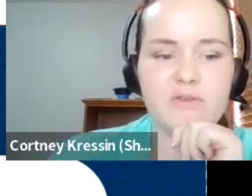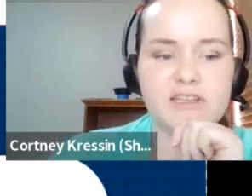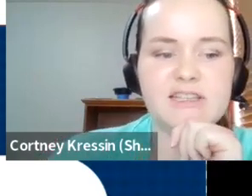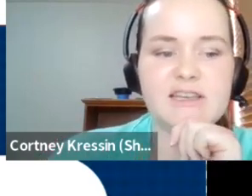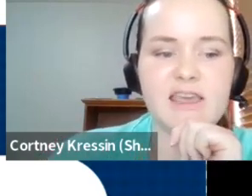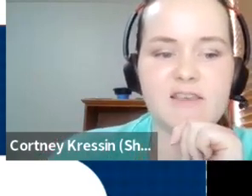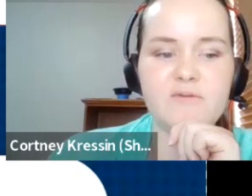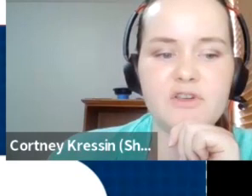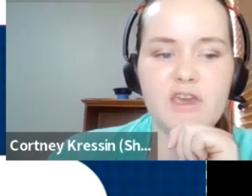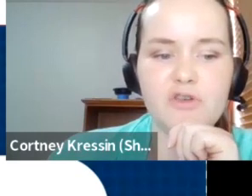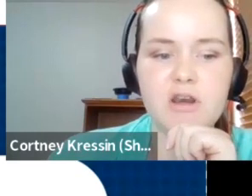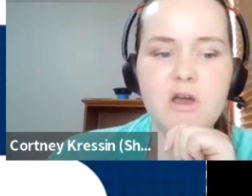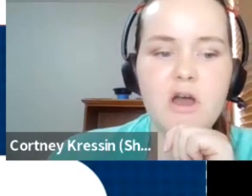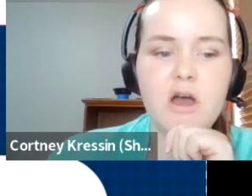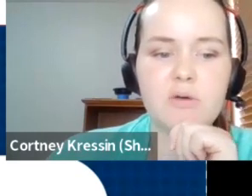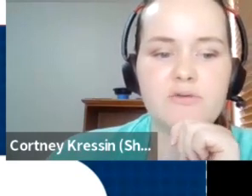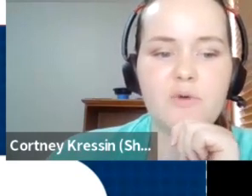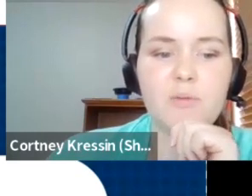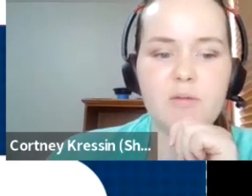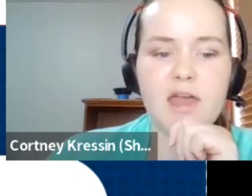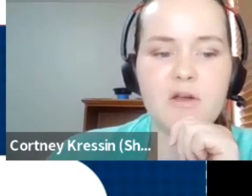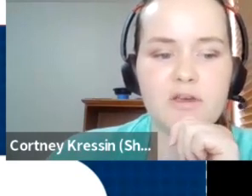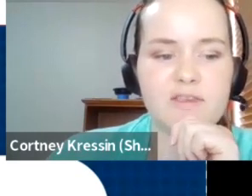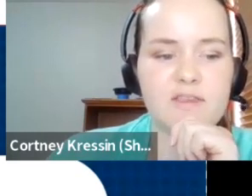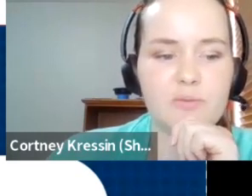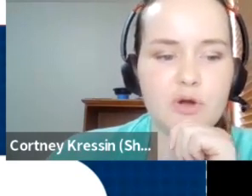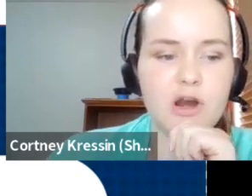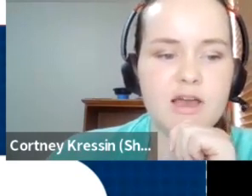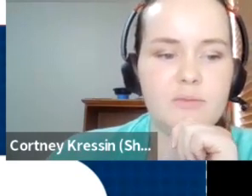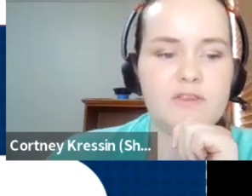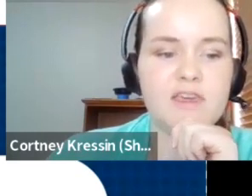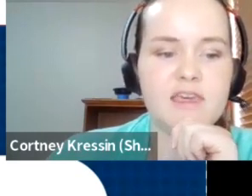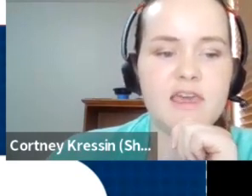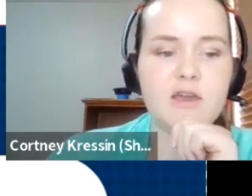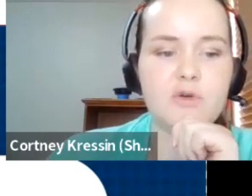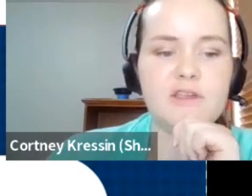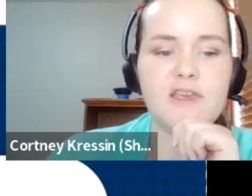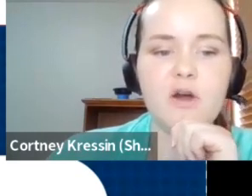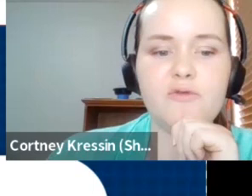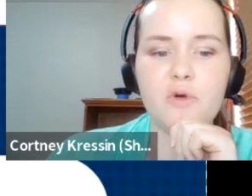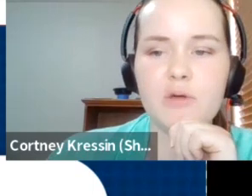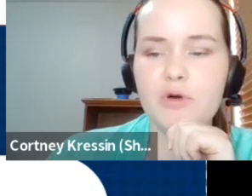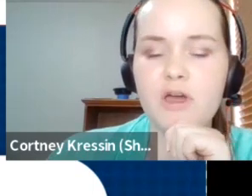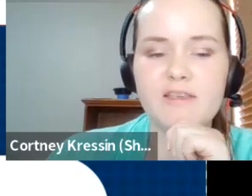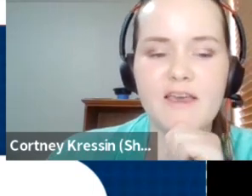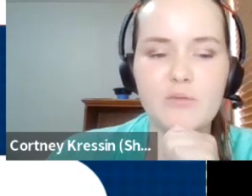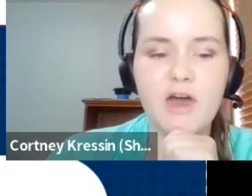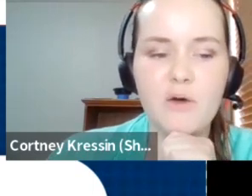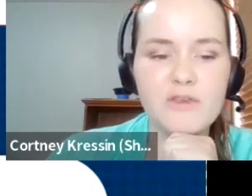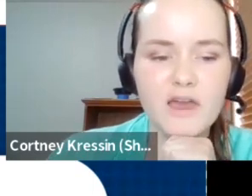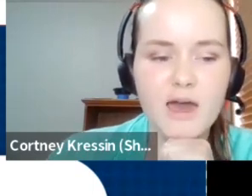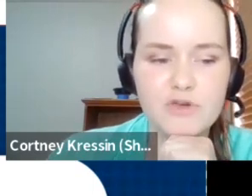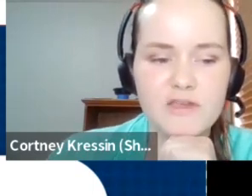that are relevant to today's conversation are reforming medical assistance programs, increasing affordable,